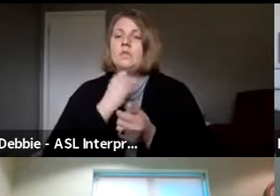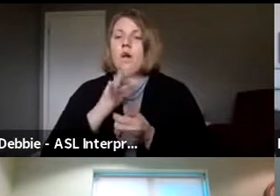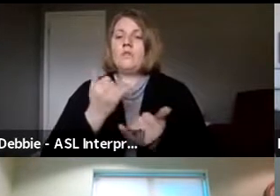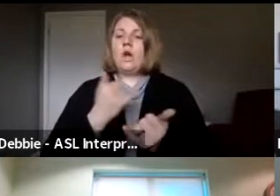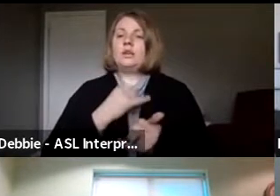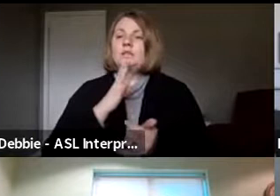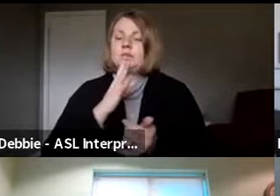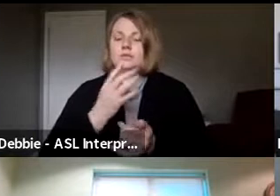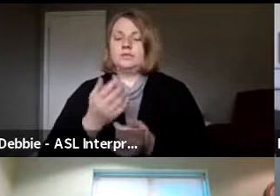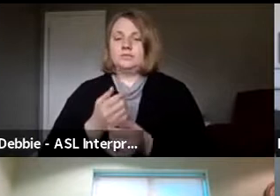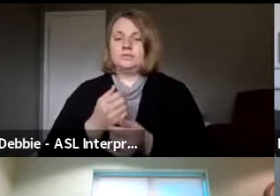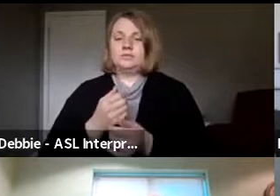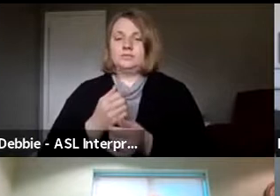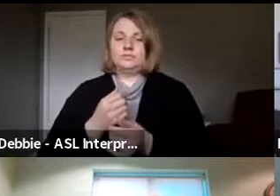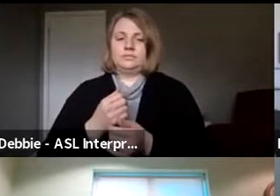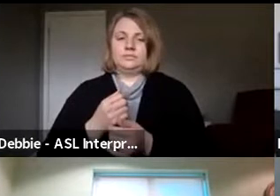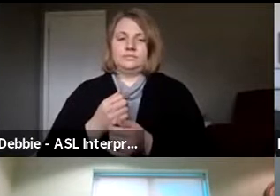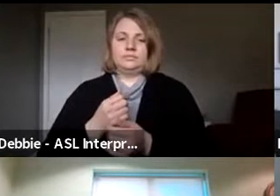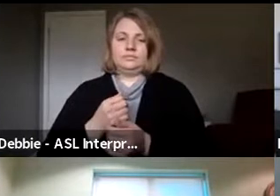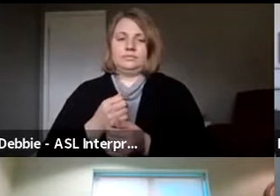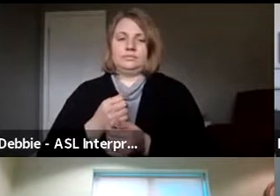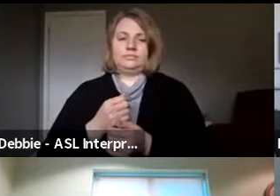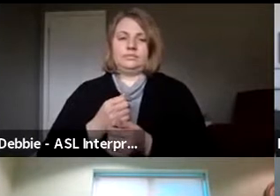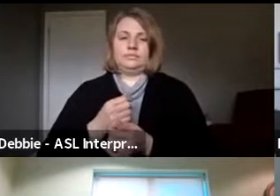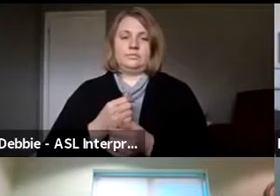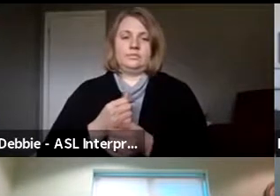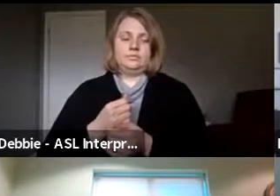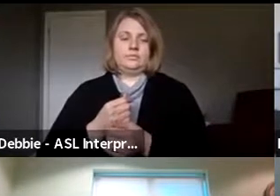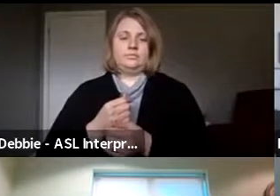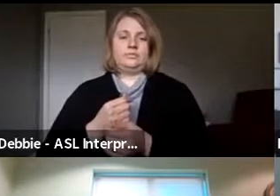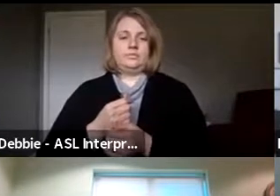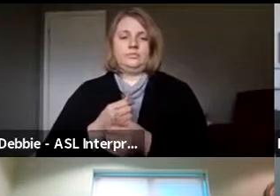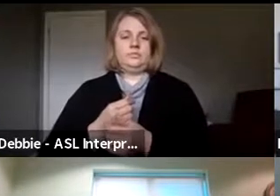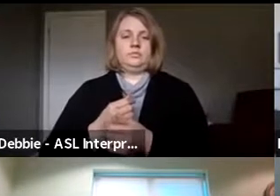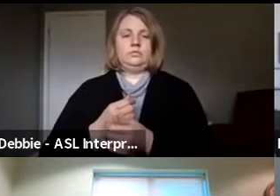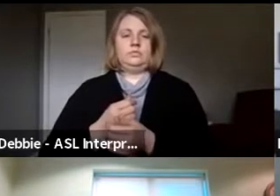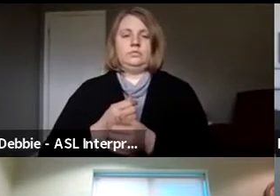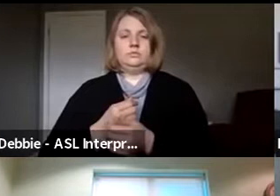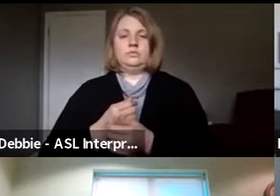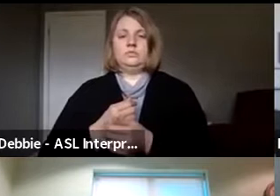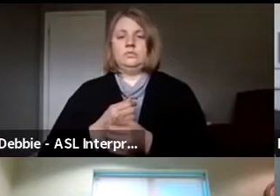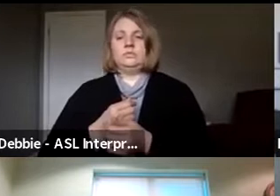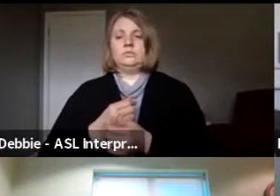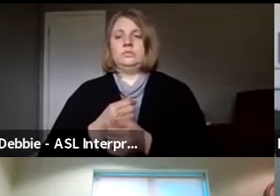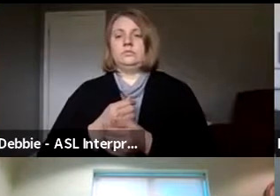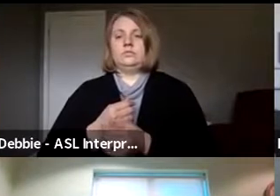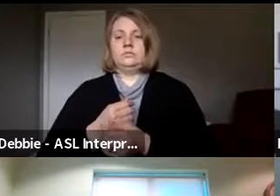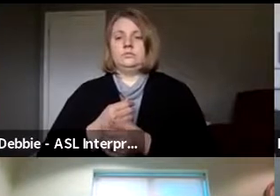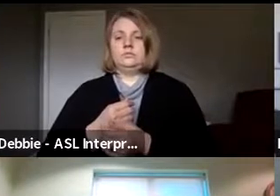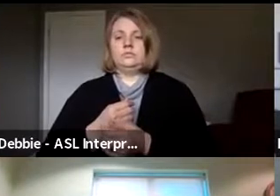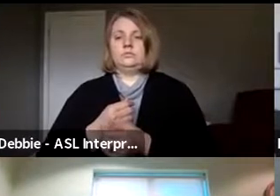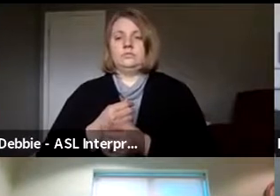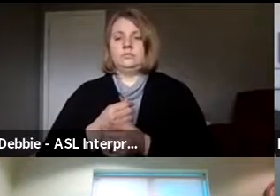speak? Okay. What a radical concept. So what we're going to be doing to begin with